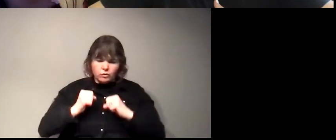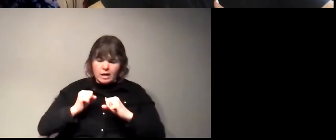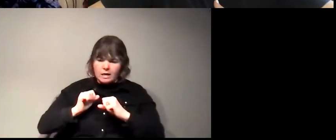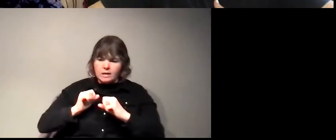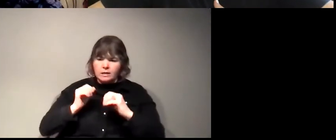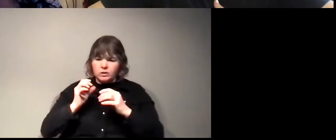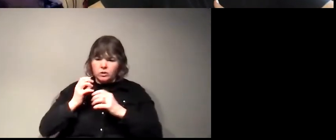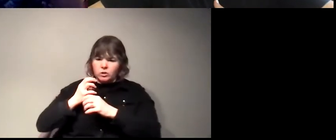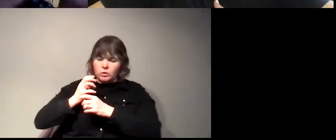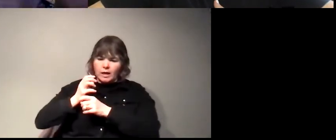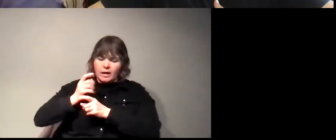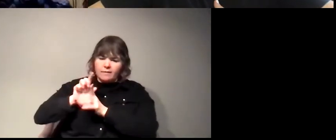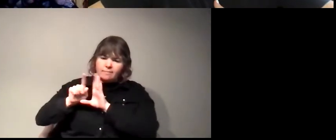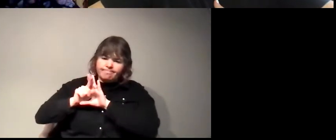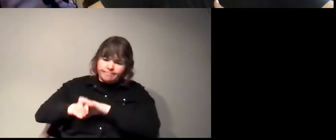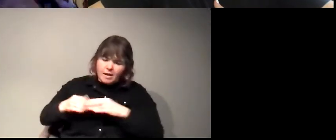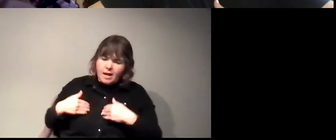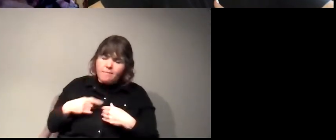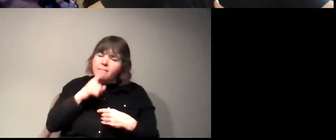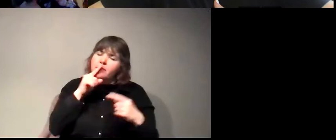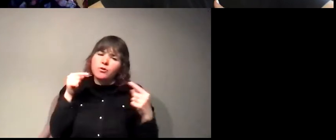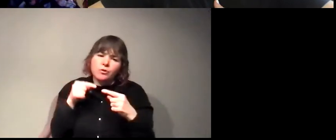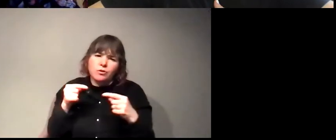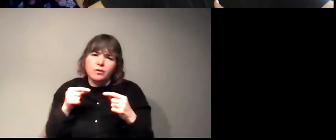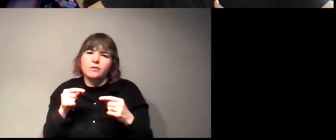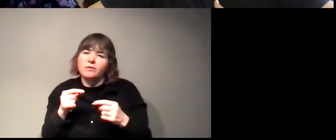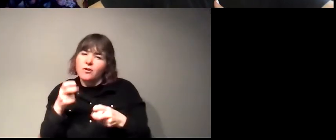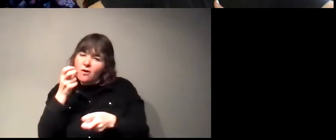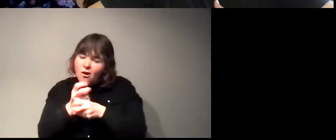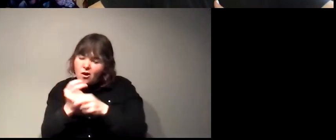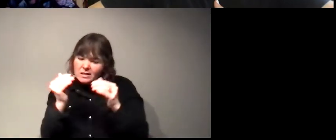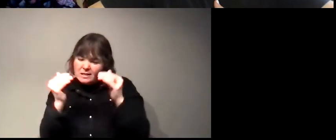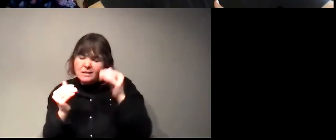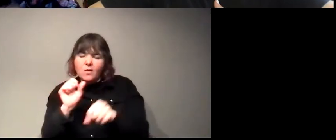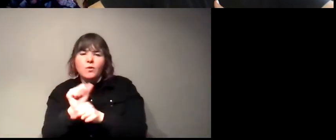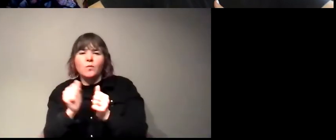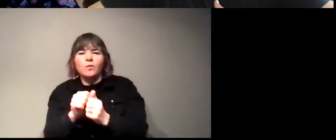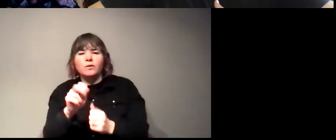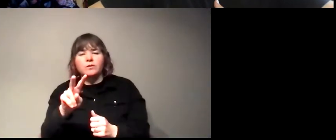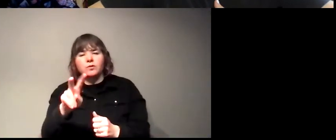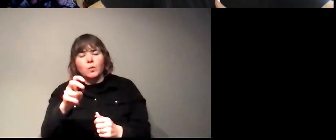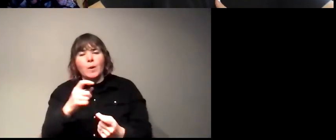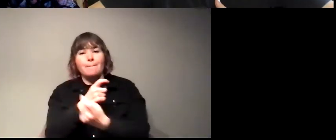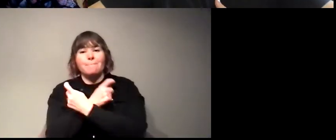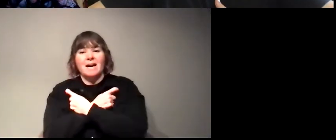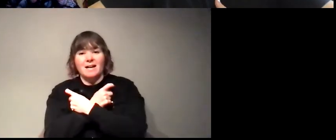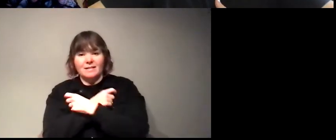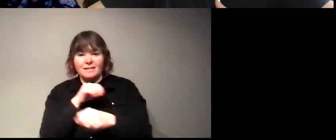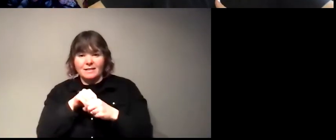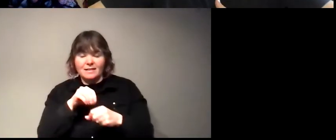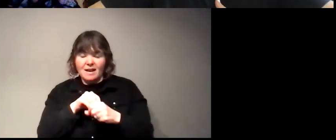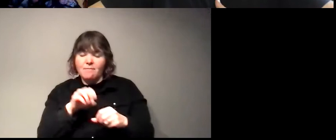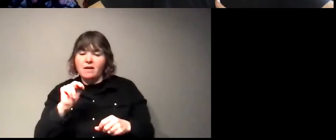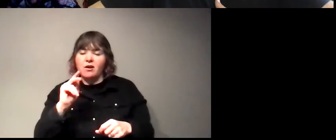to restrain an animal but not hurt it. It's really, really tough to do. I work with 200 bats inside of my nocturnal building,